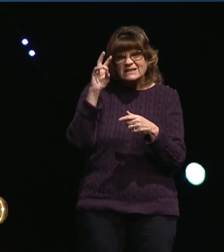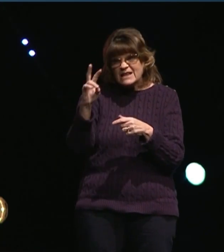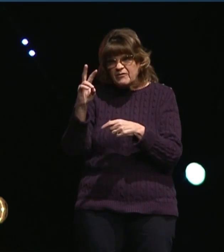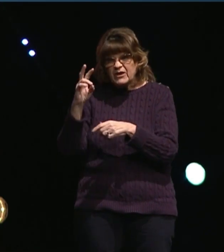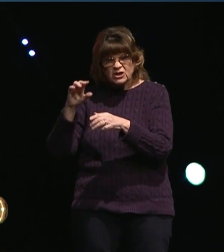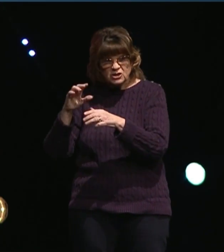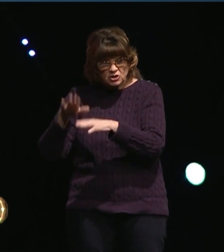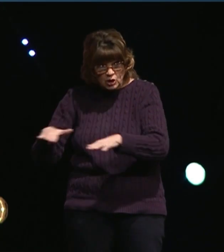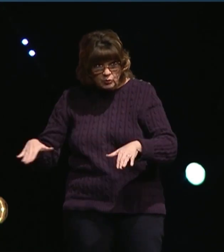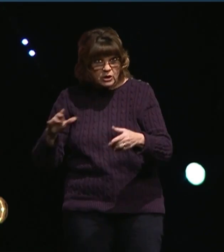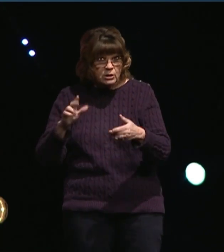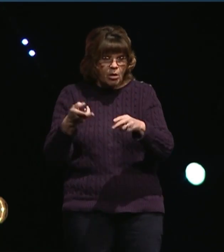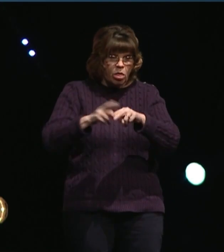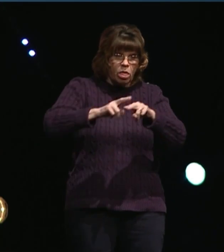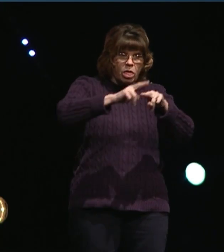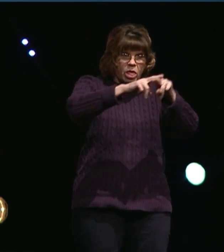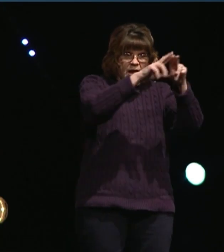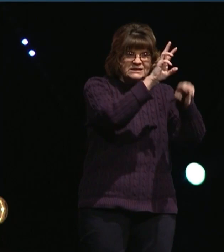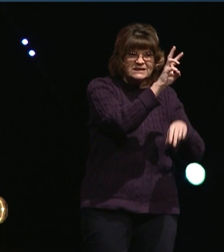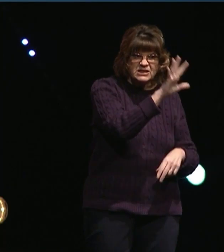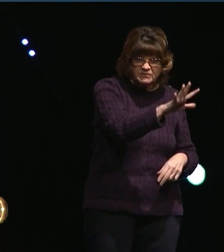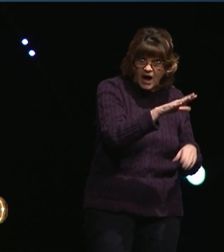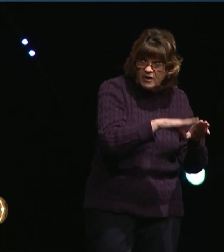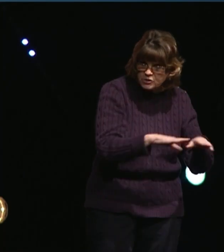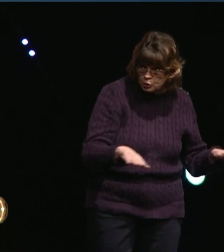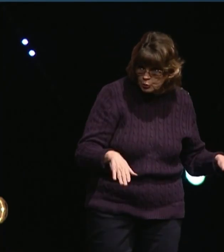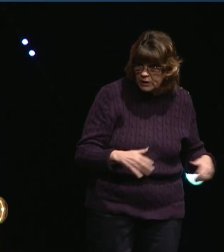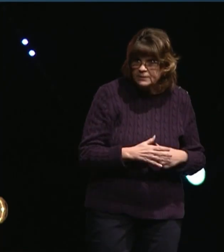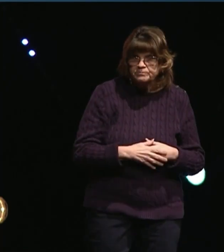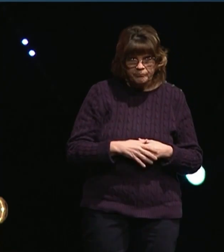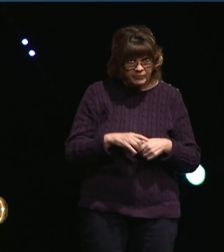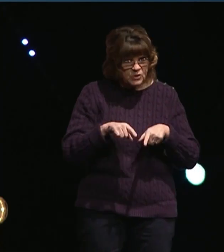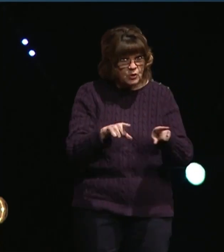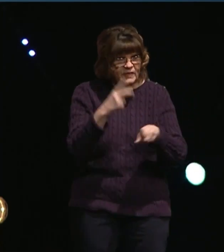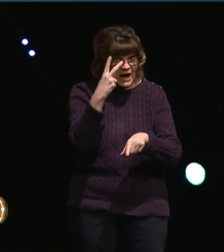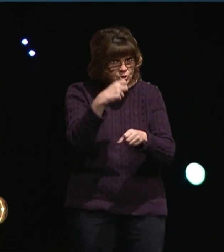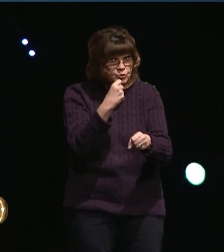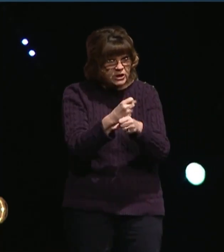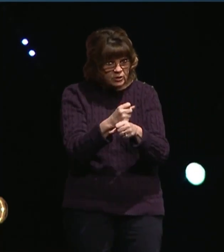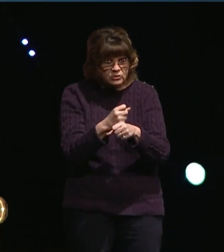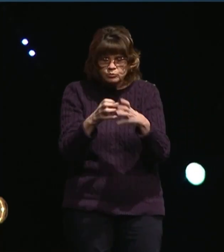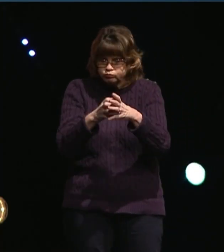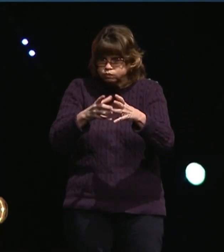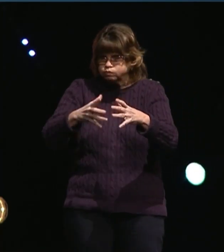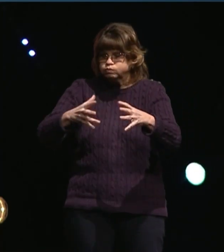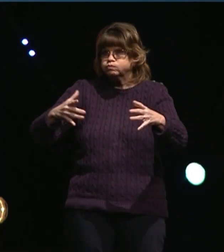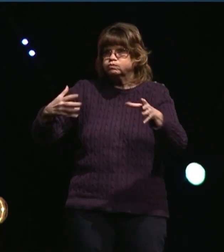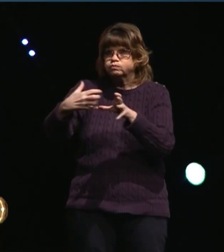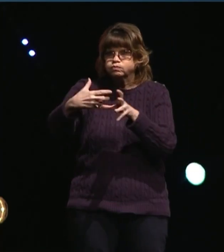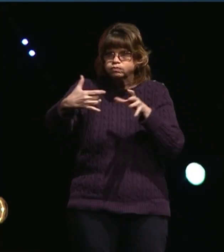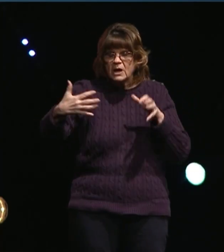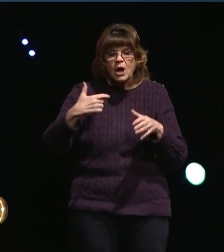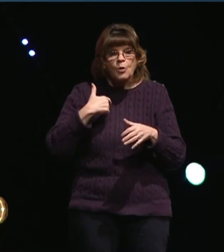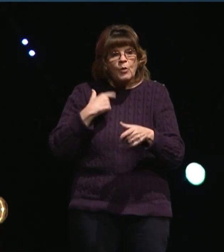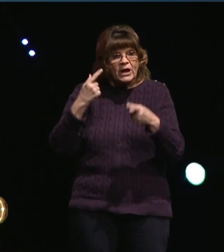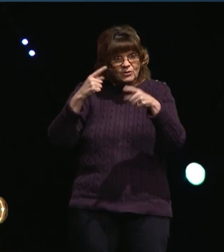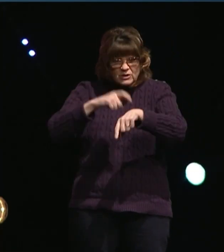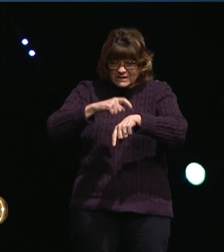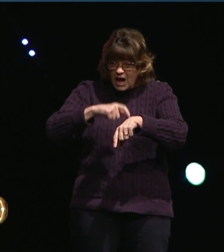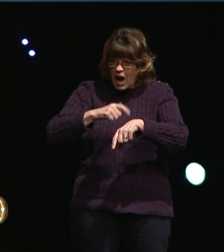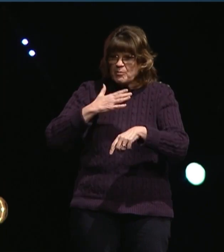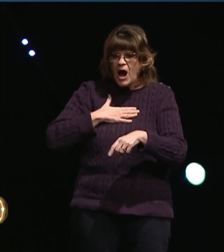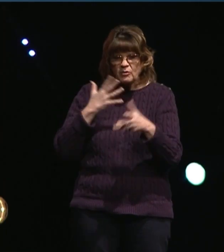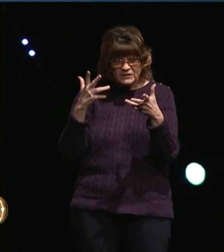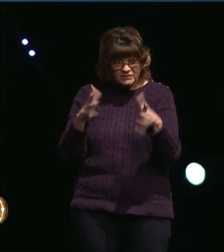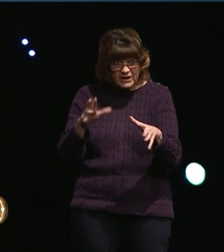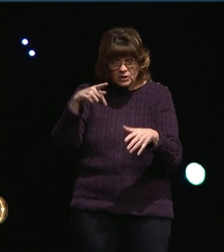students and four teachers. It just had a ball. It was just growing like crazy. When it was time to close down my contract with Peace